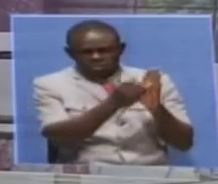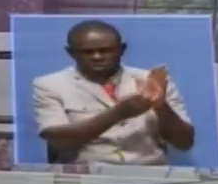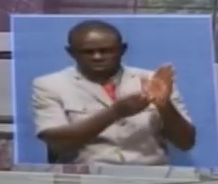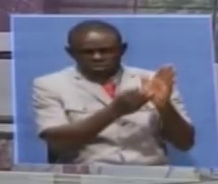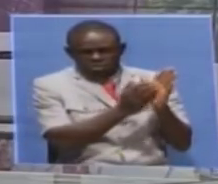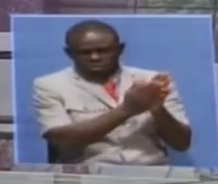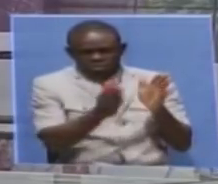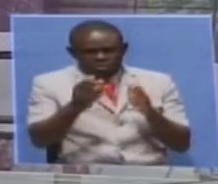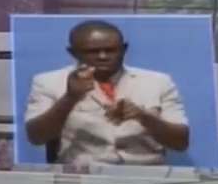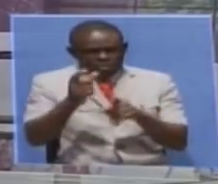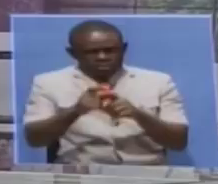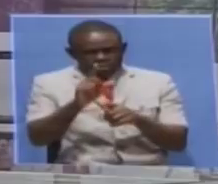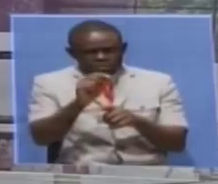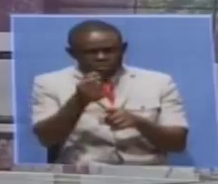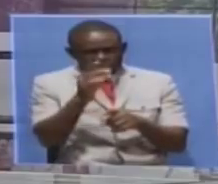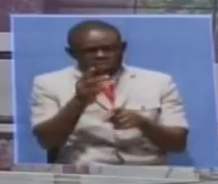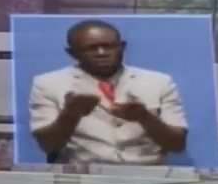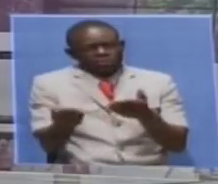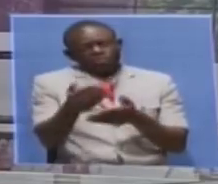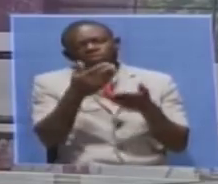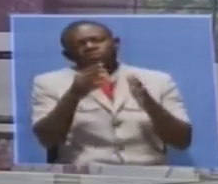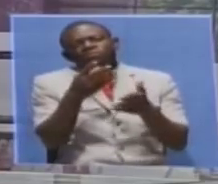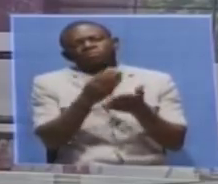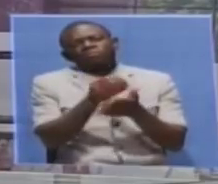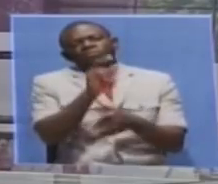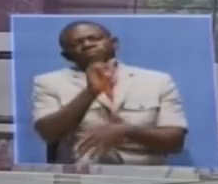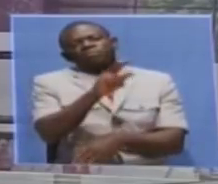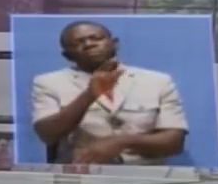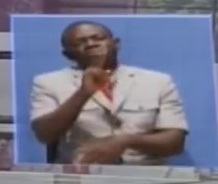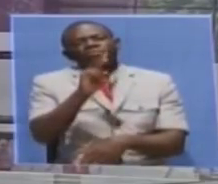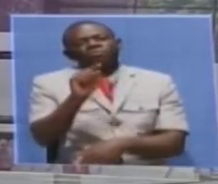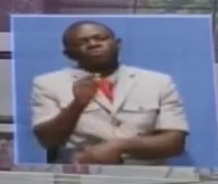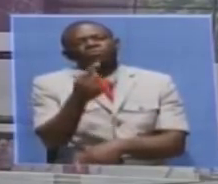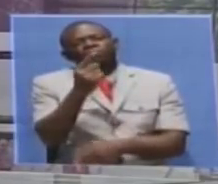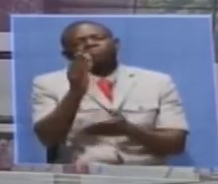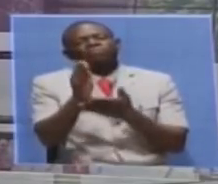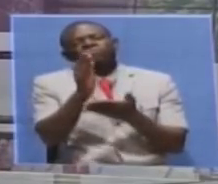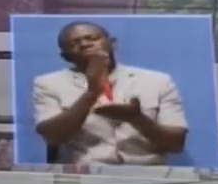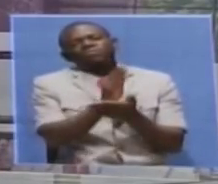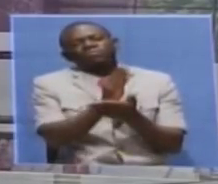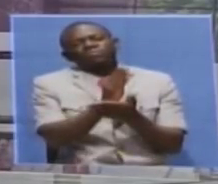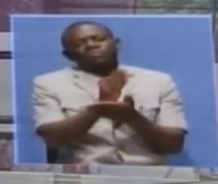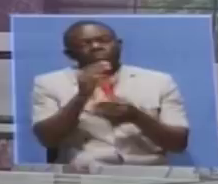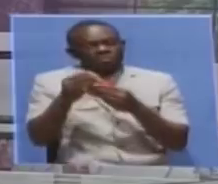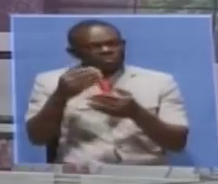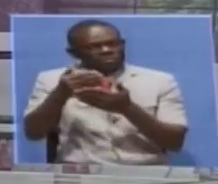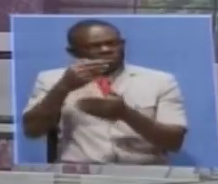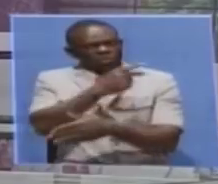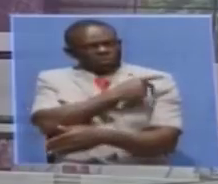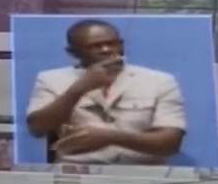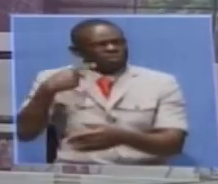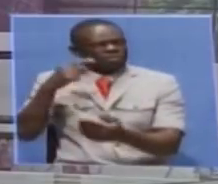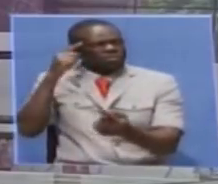December 2017. This is 1.5 billion kwacha above the parliamentary target. ZRA